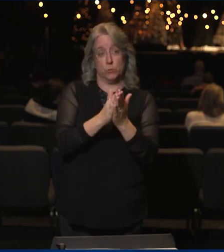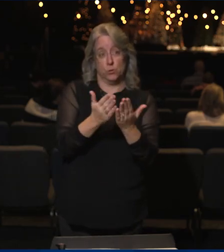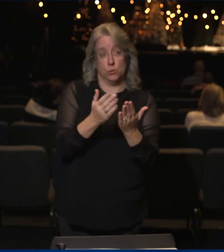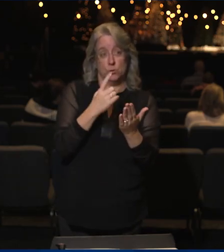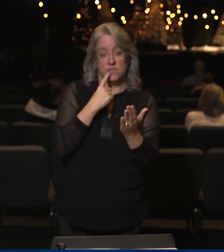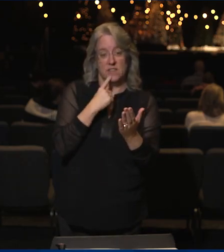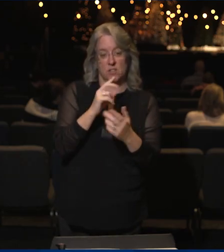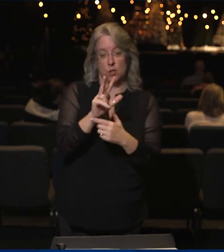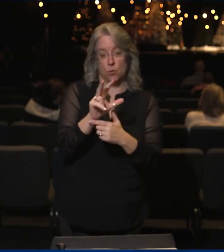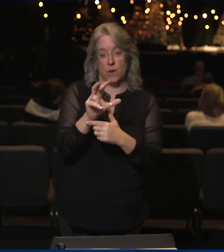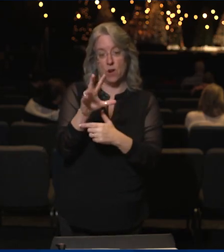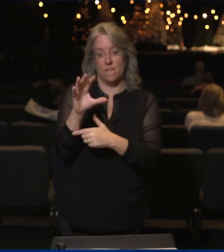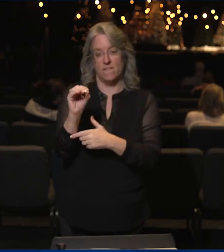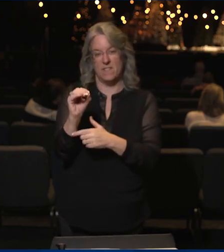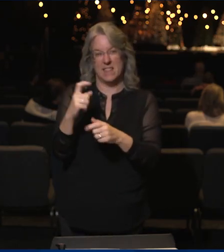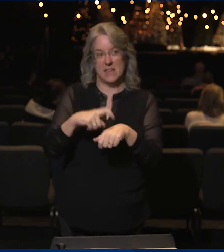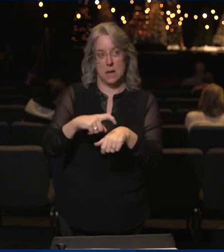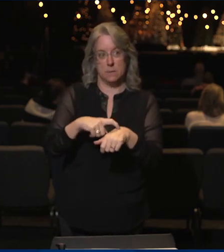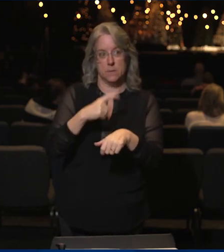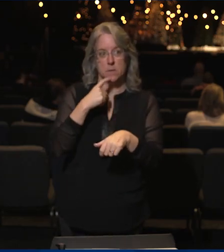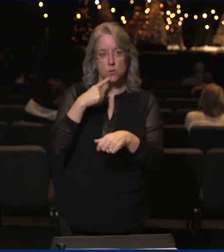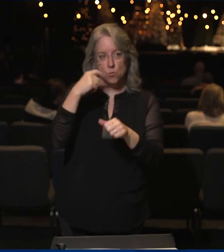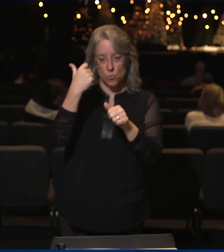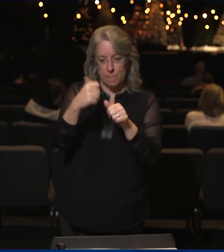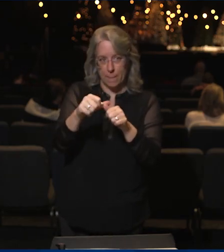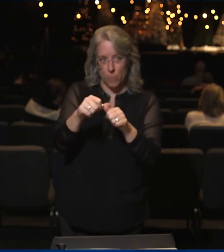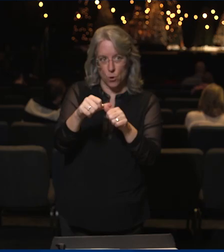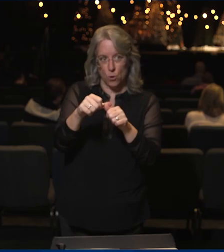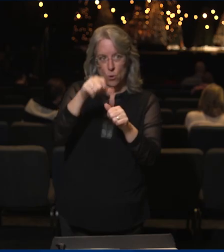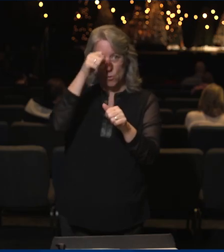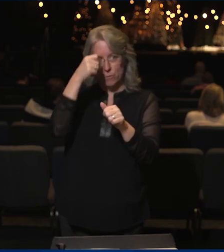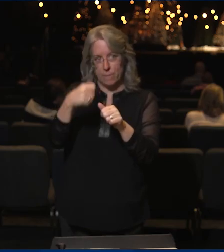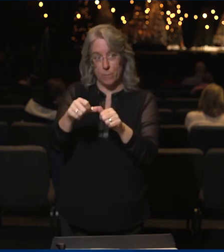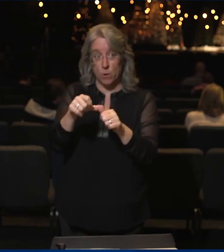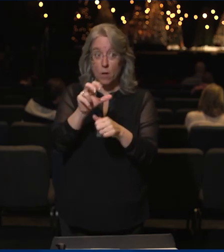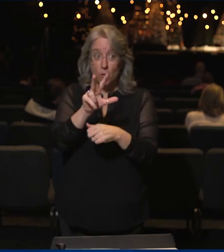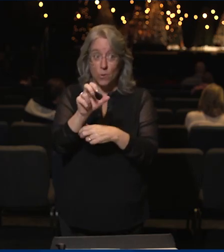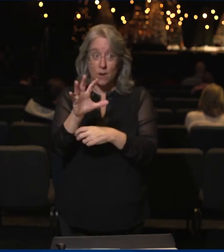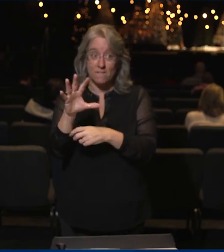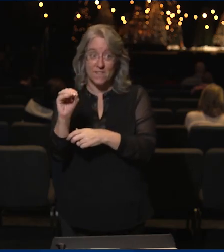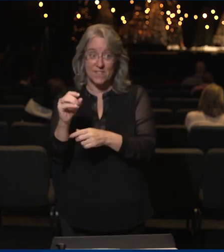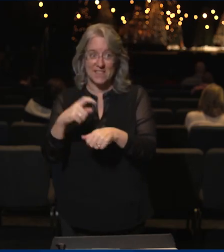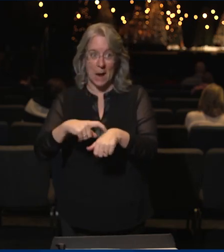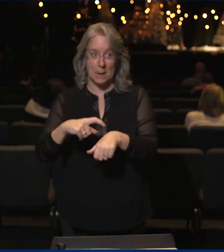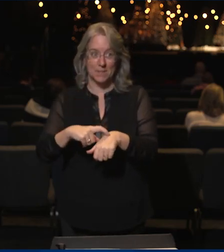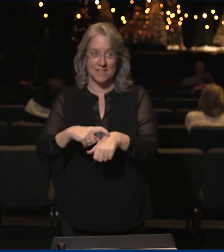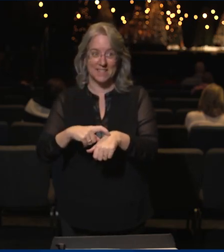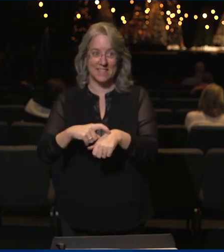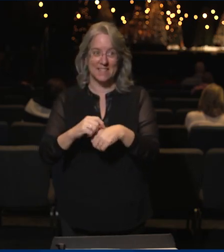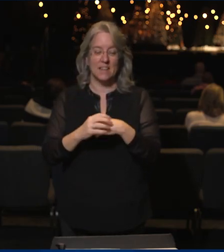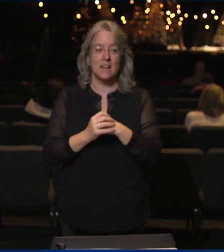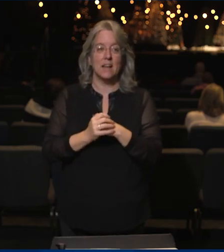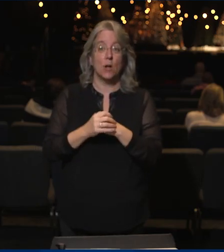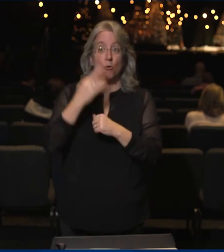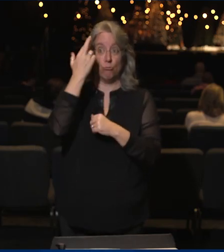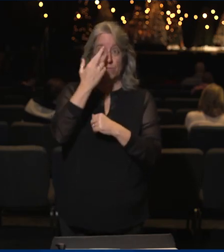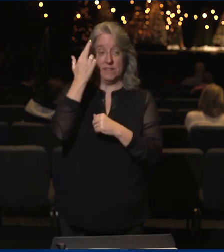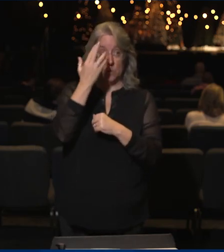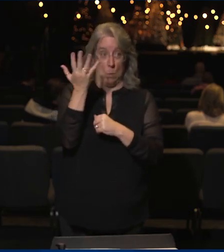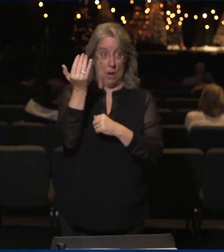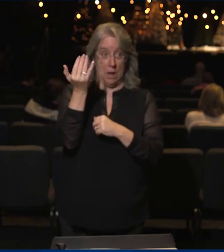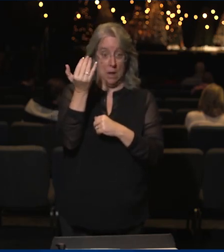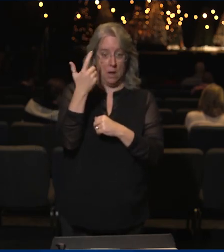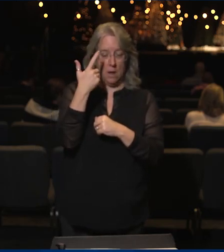remember, remember, remember, remember. And the reason for that, I think, is